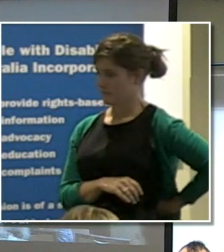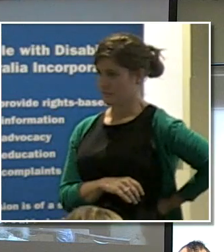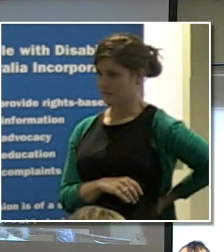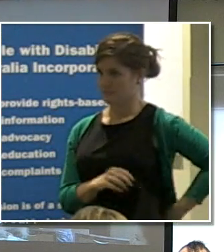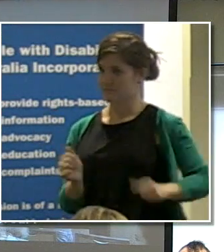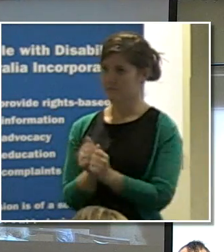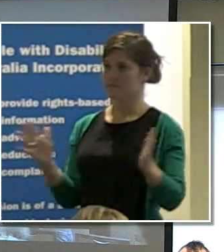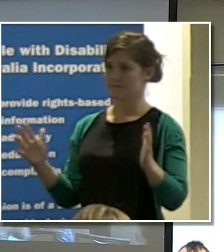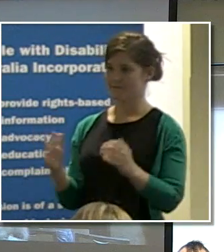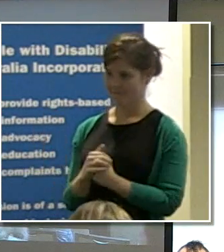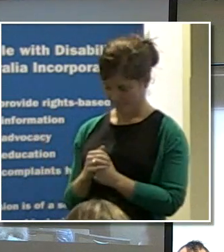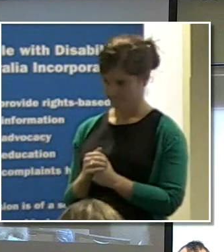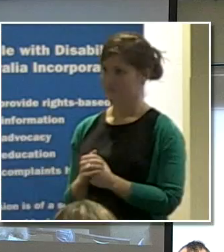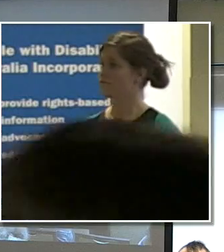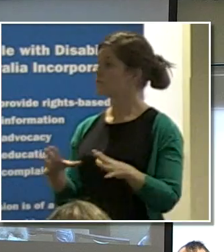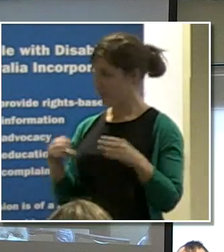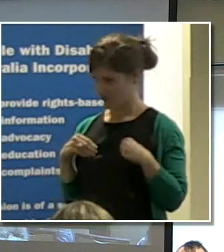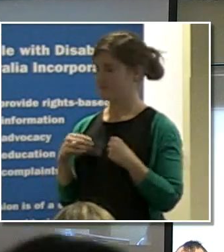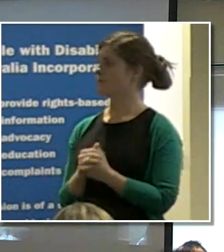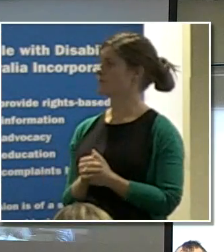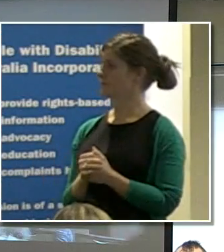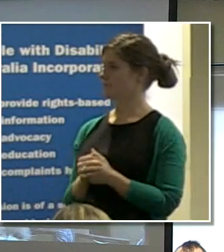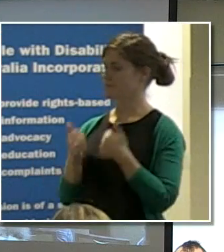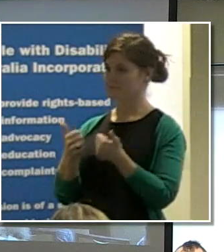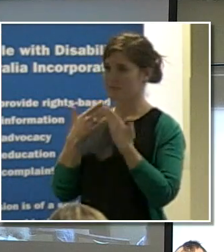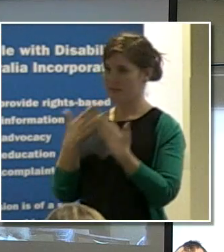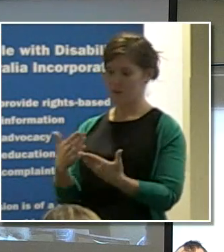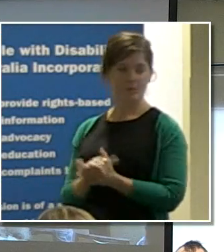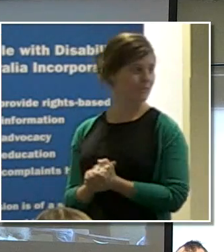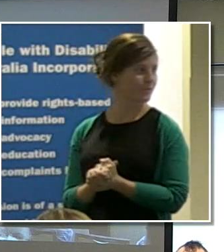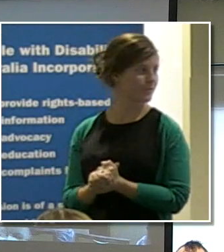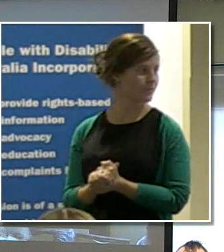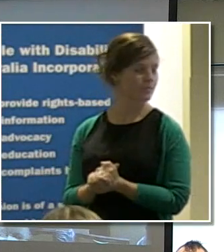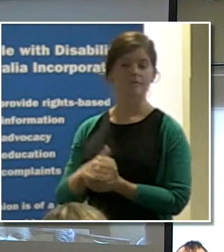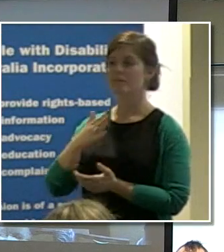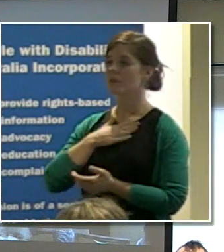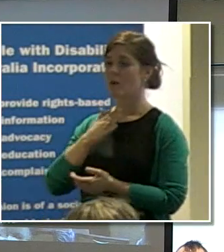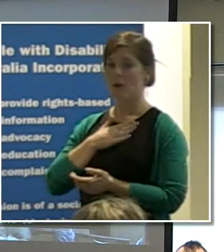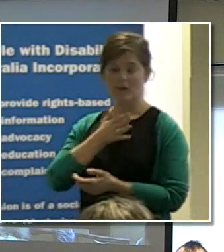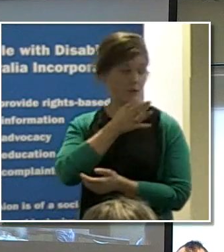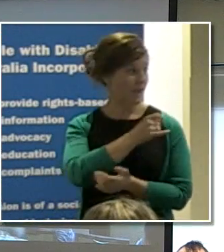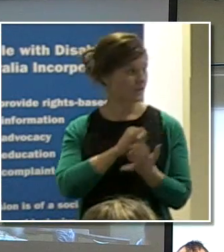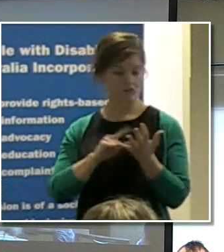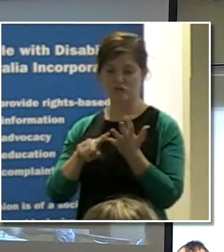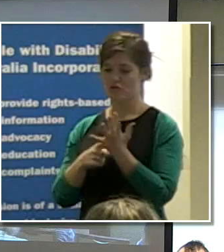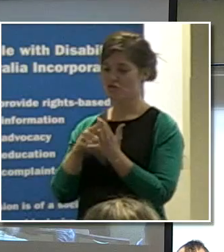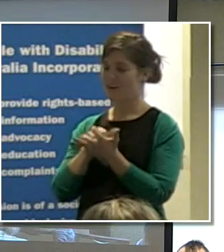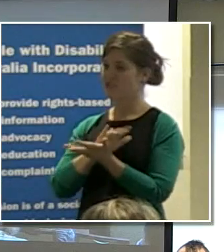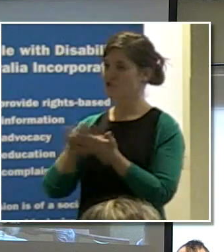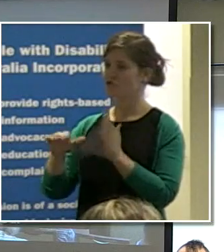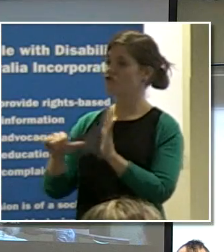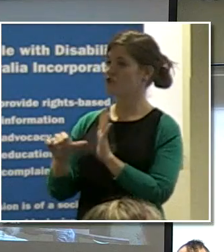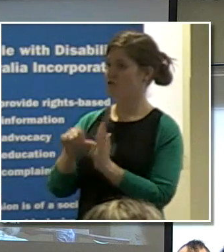Against? I declare that carried. Thank you very much. So I'd like to invite our Treasurer, Suresh Rajan, to present the